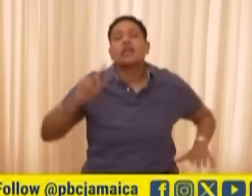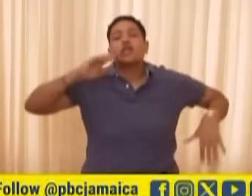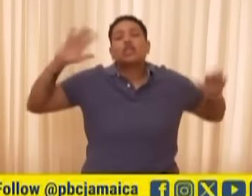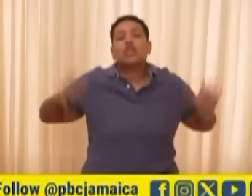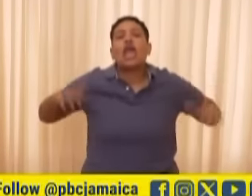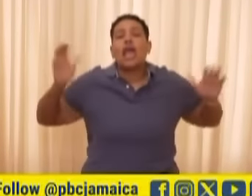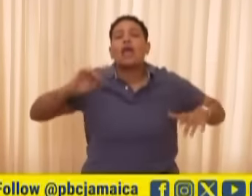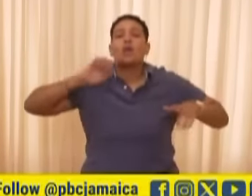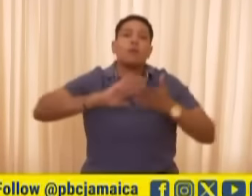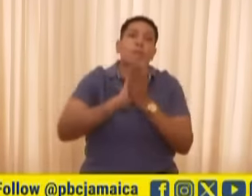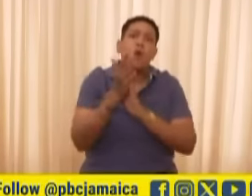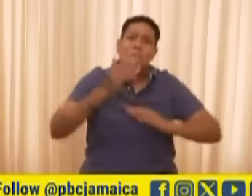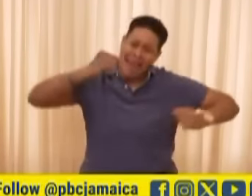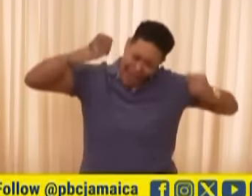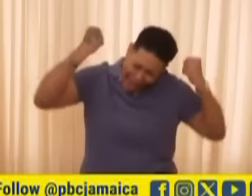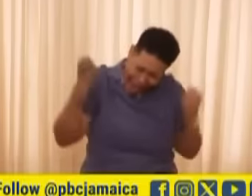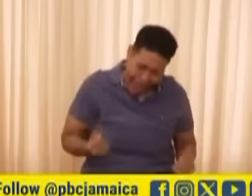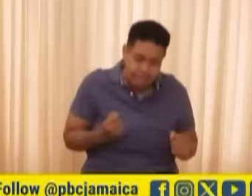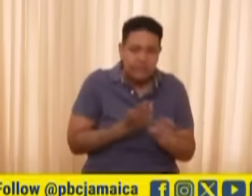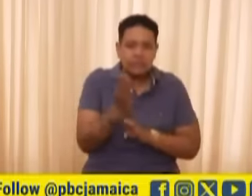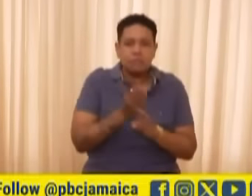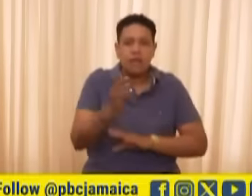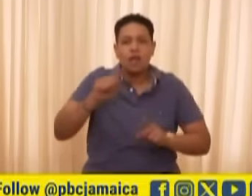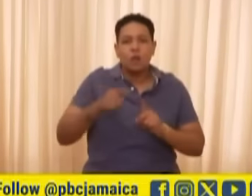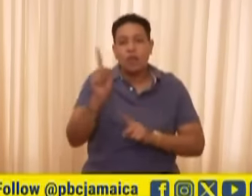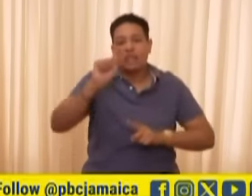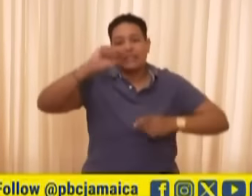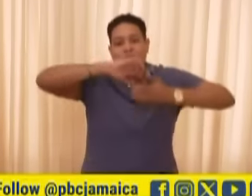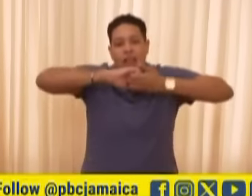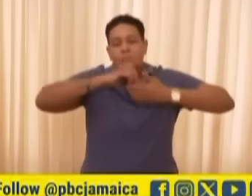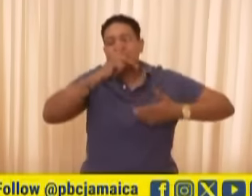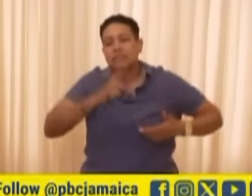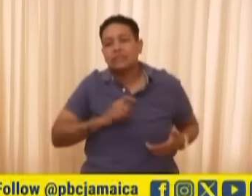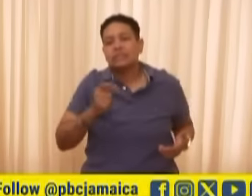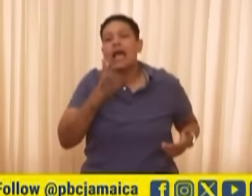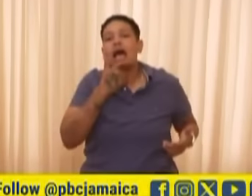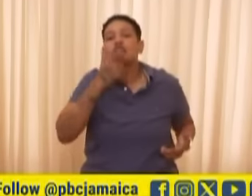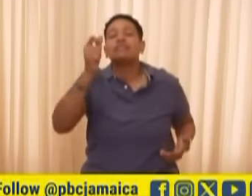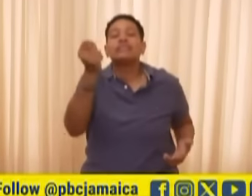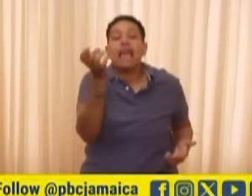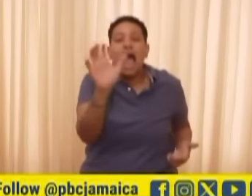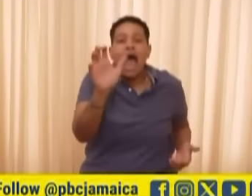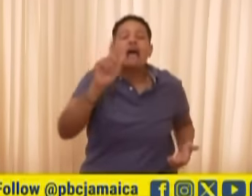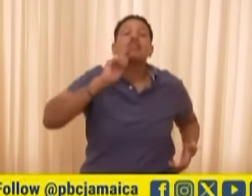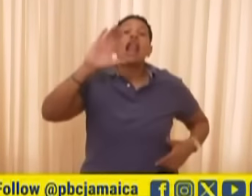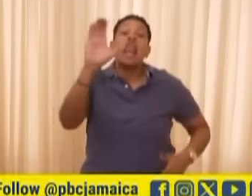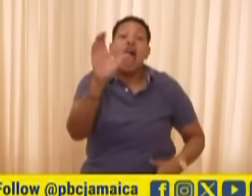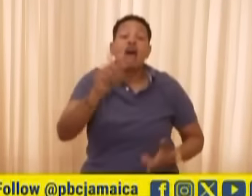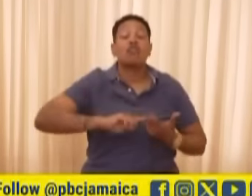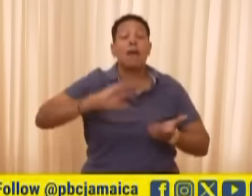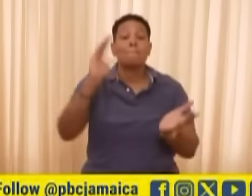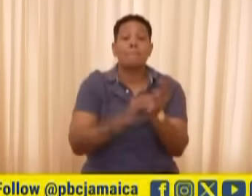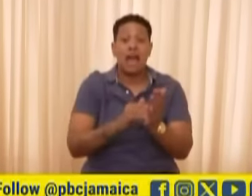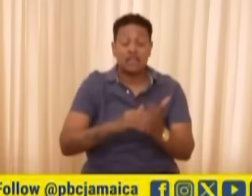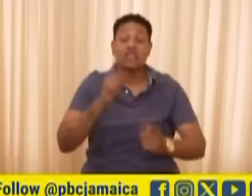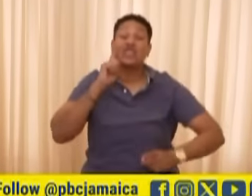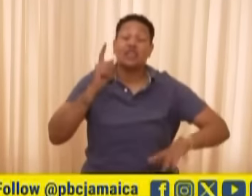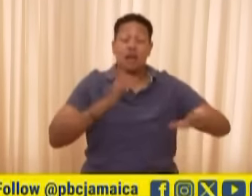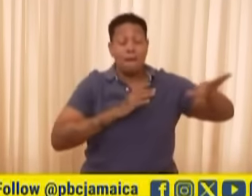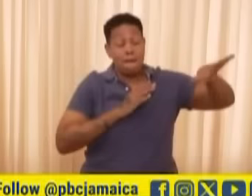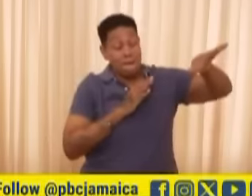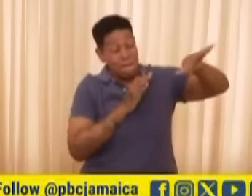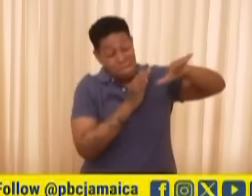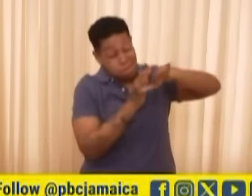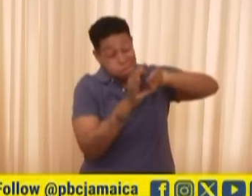rainfall will become heaviest, mainly St. Thomas, Kingston, St. Andrew, St. Catherine, Clarendon, Manchester, going